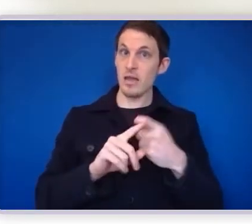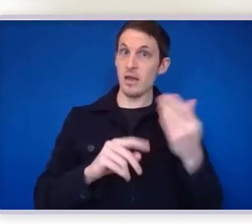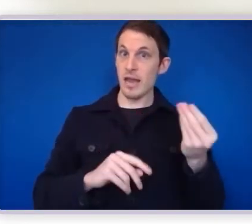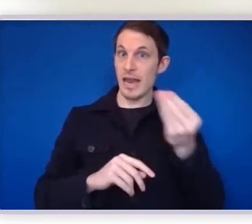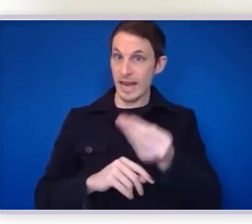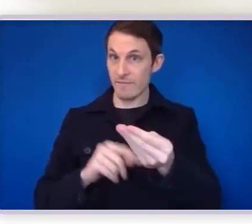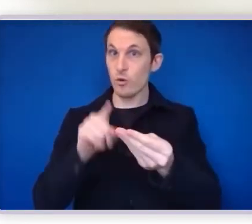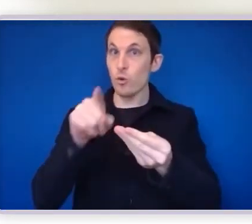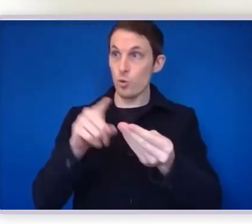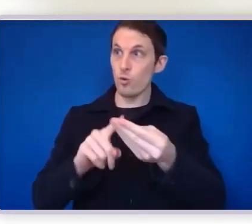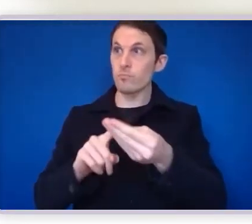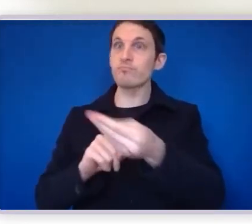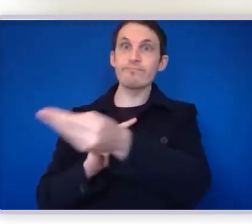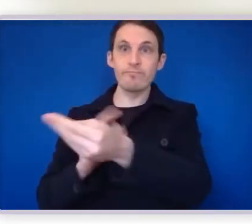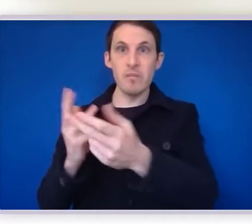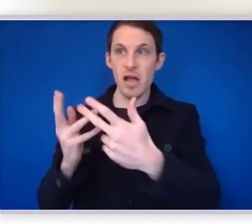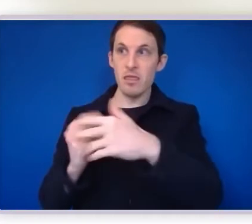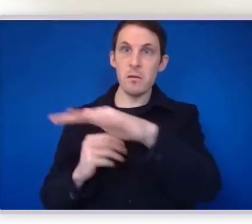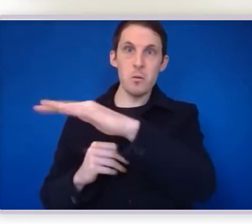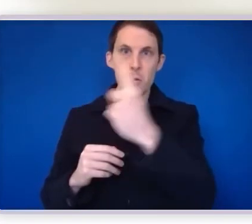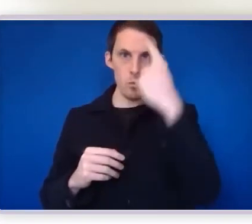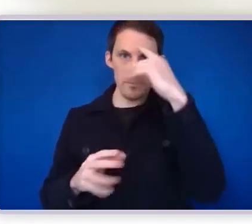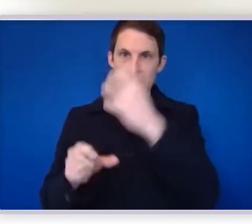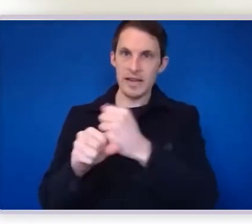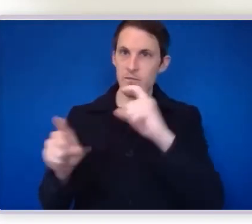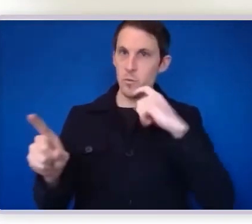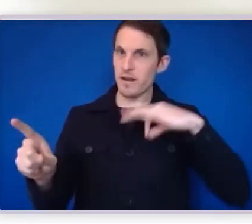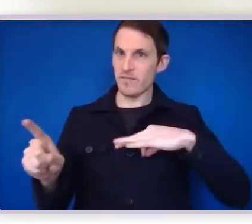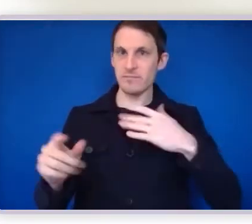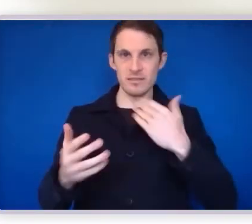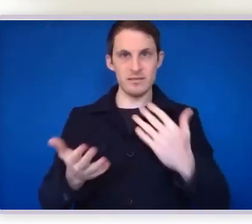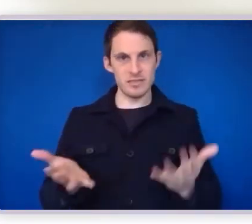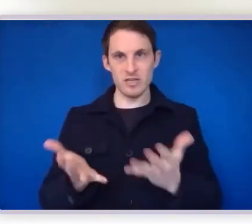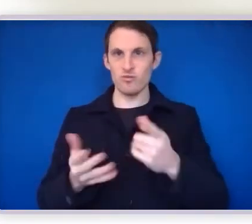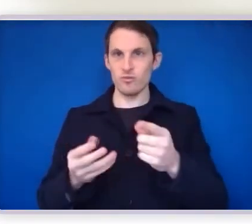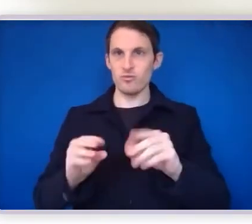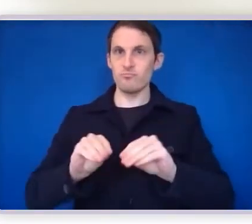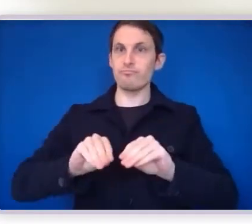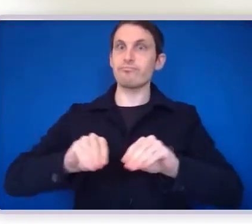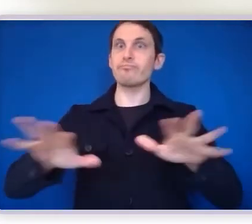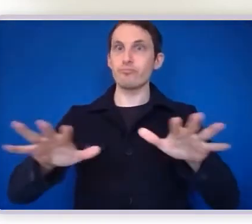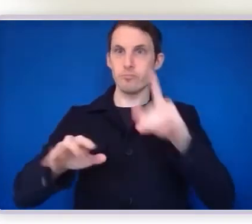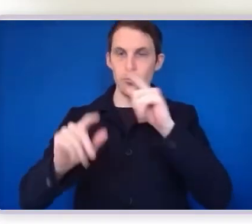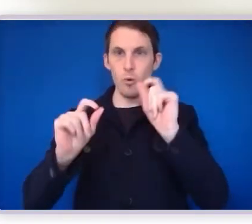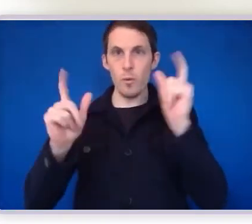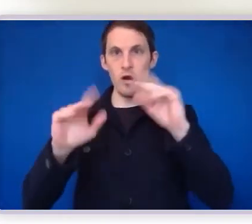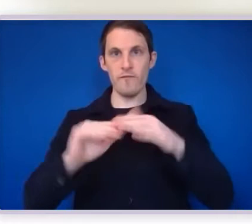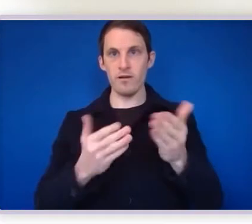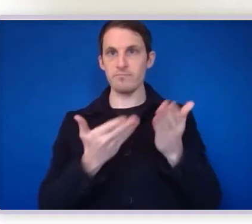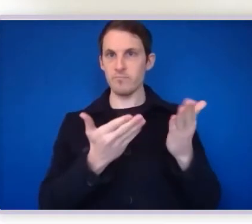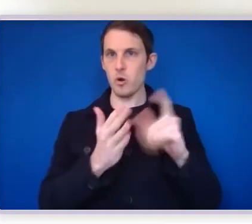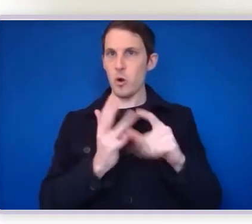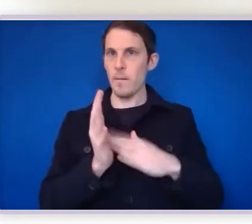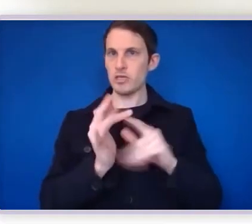you think might get some value out of this too, because I really want to encourage people to be aware of what the Commission's doing and how